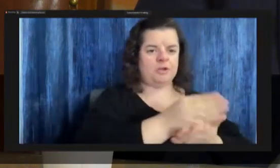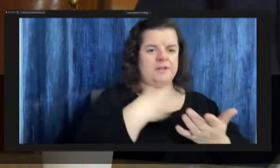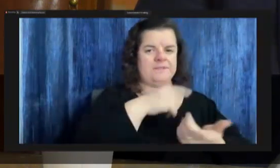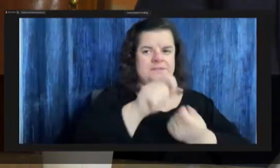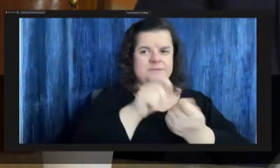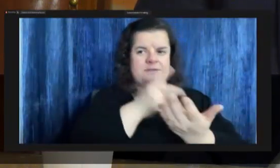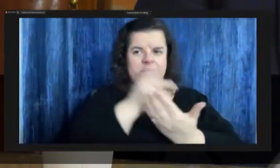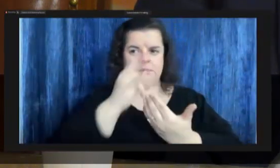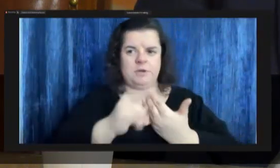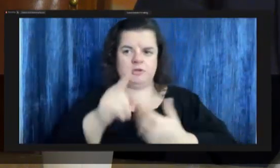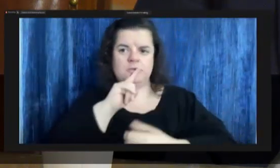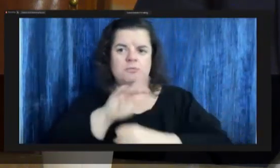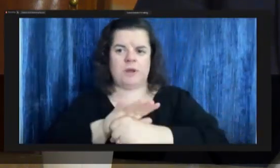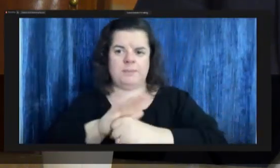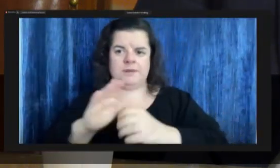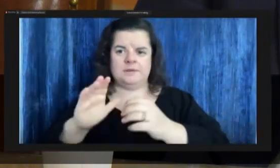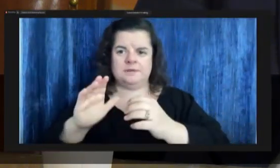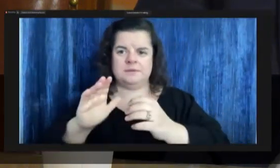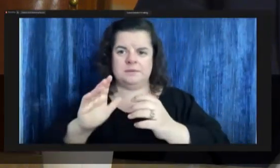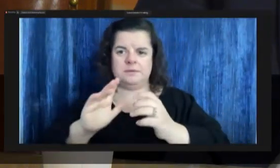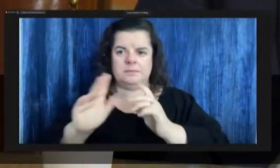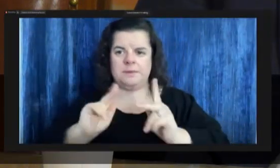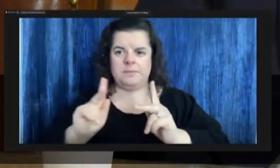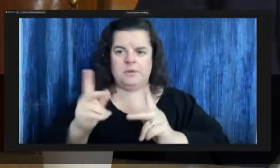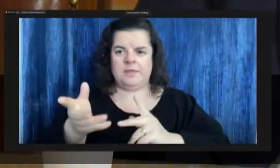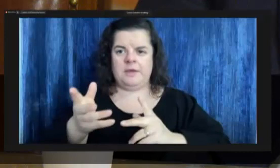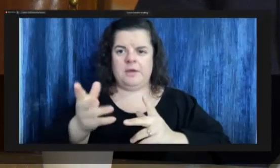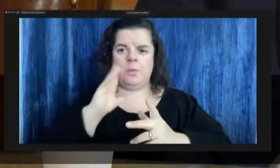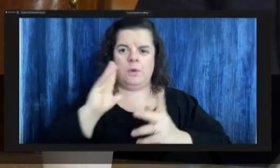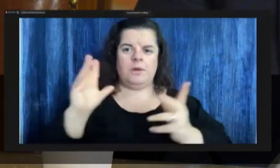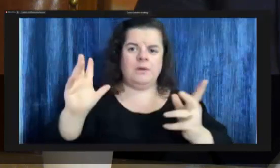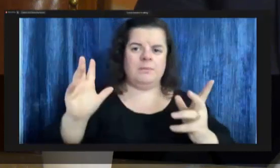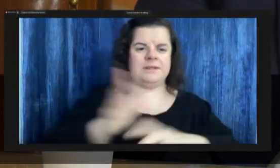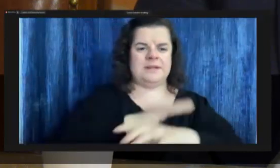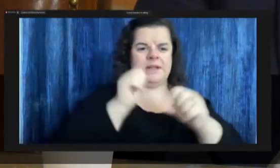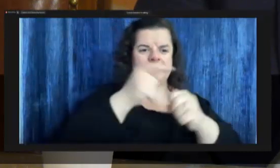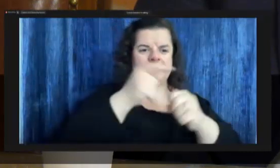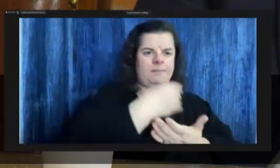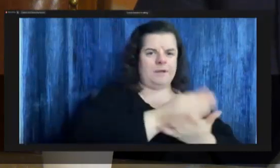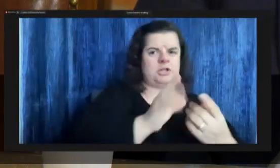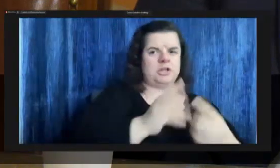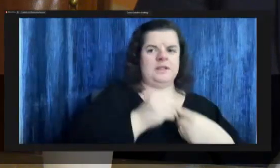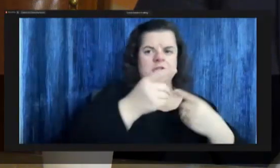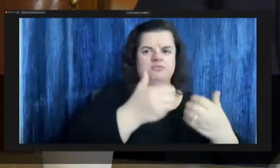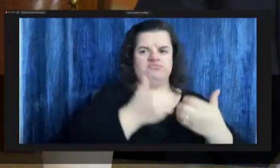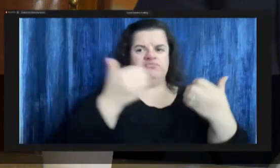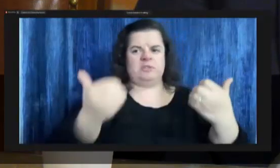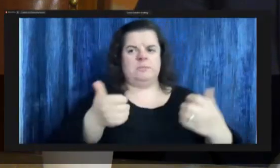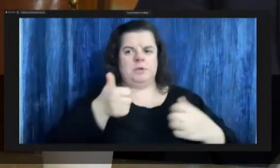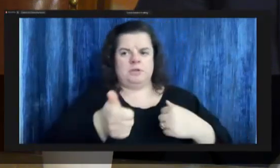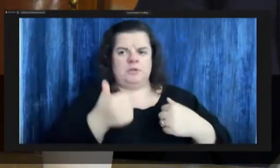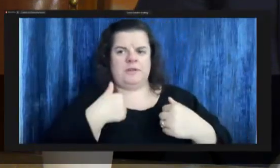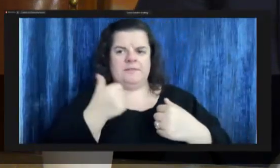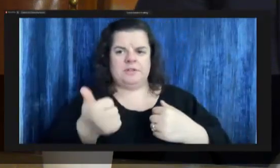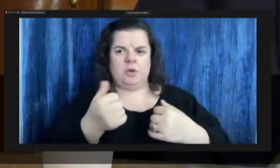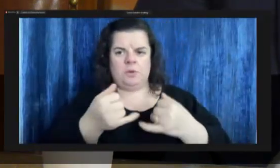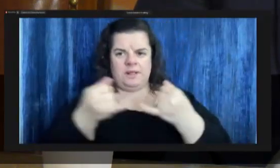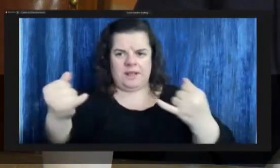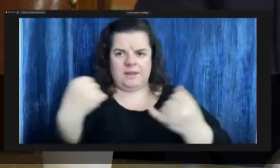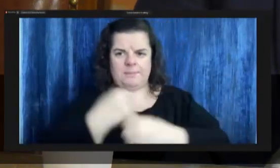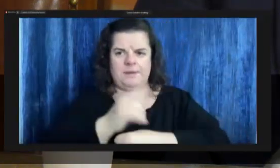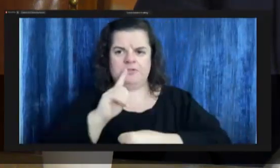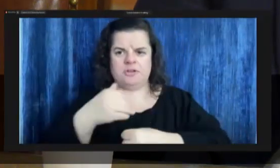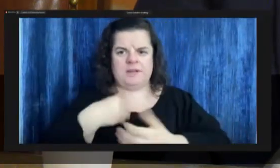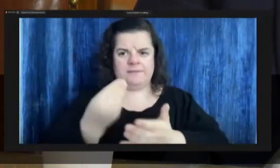you're promising constituents will get done, it gets swallowed up by the entire budget unless you segment it out and have its own line item to ensure that it has the